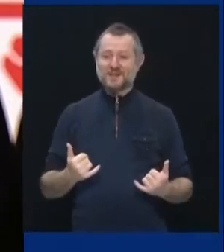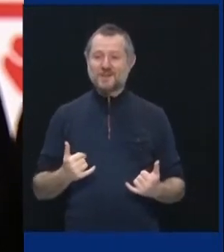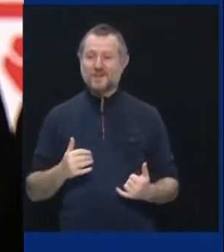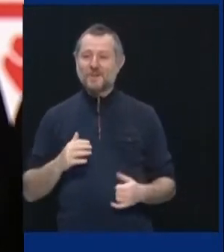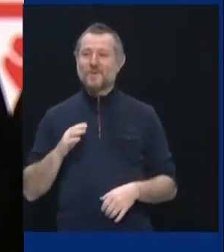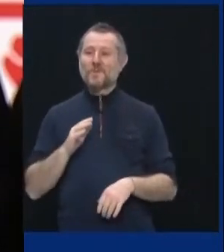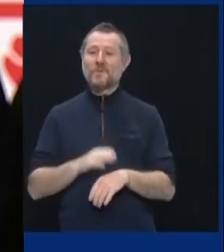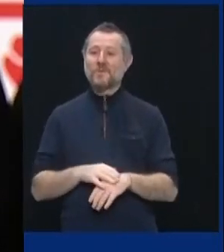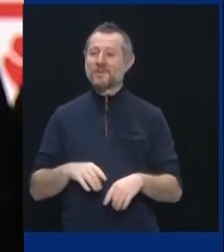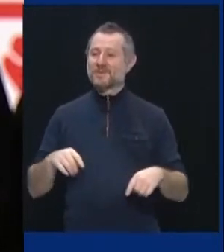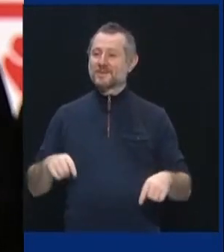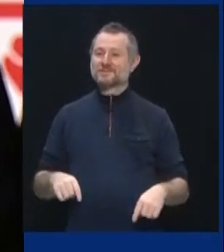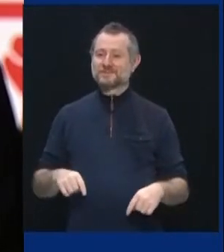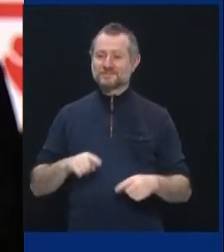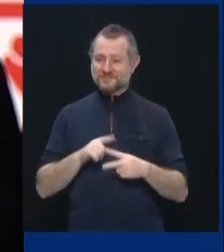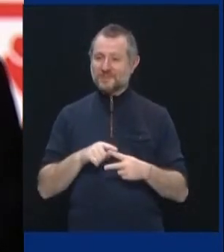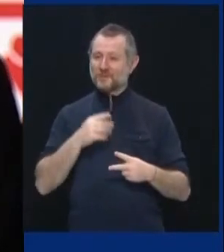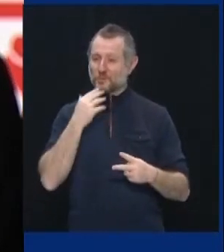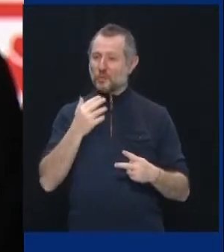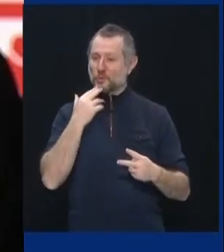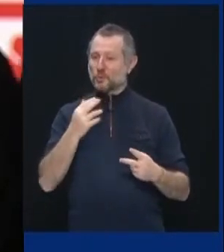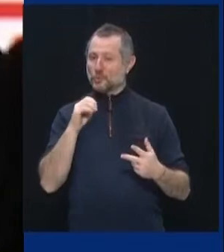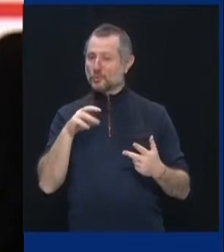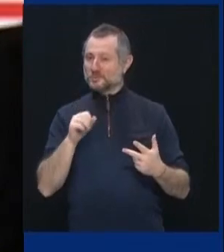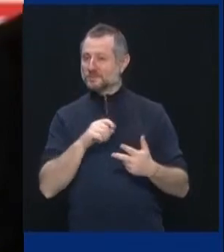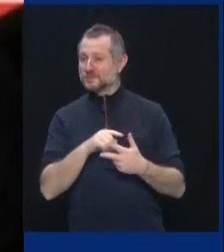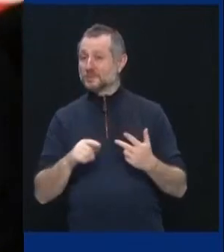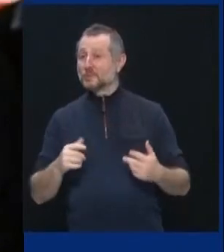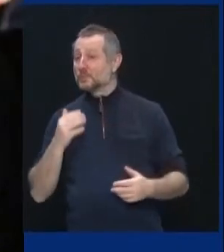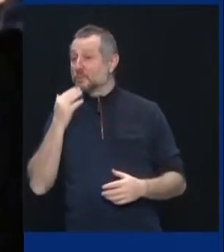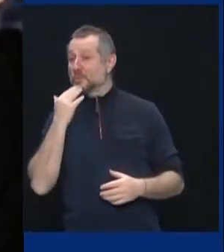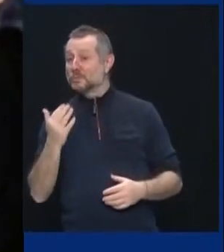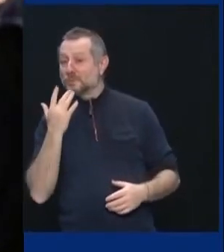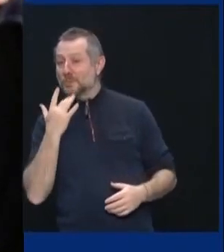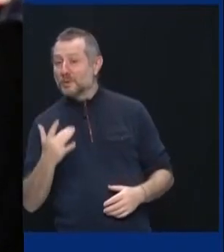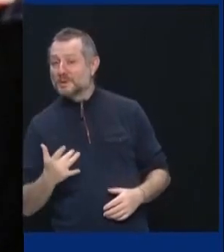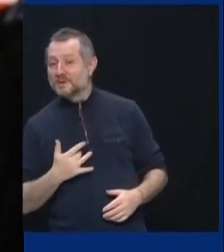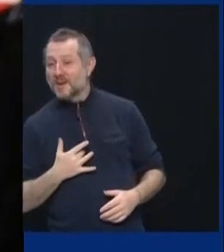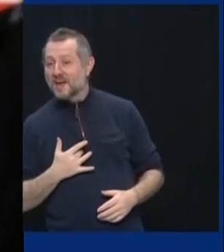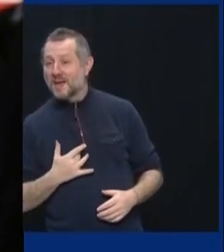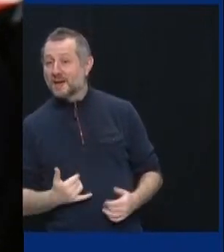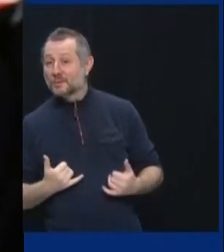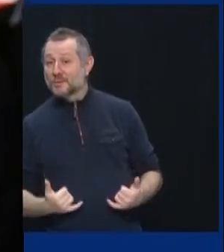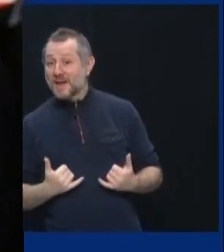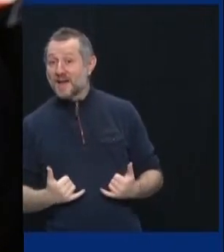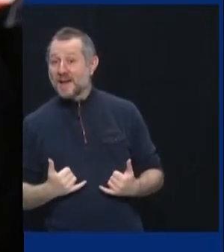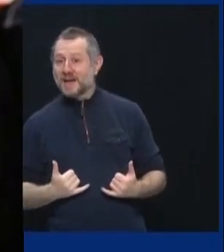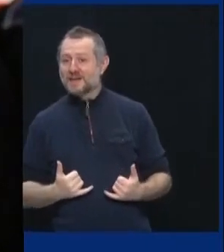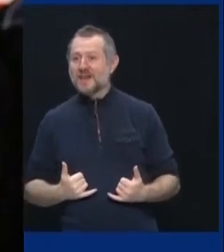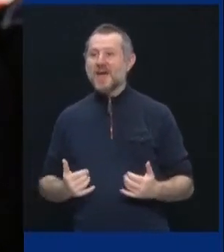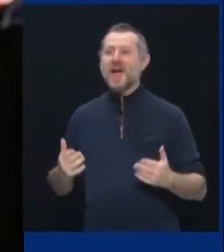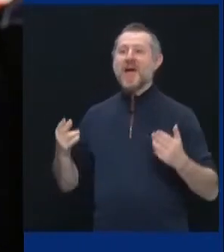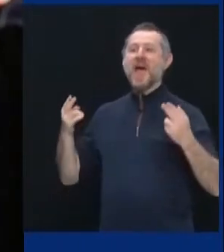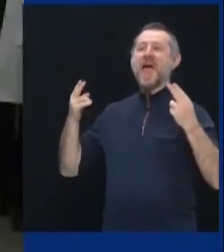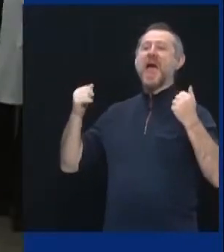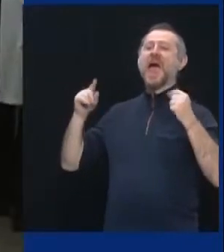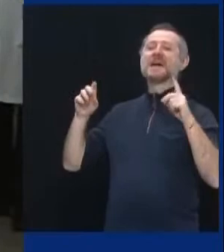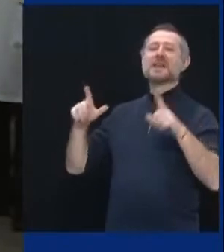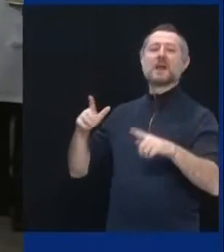with all this good news, whose birthday is it today? Hazel.